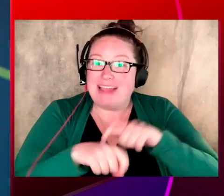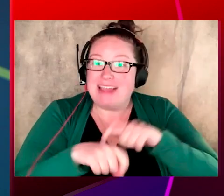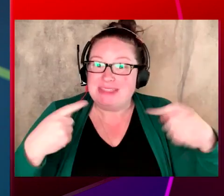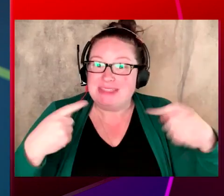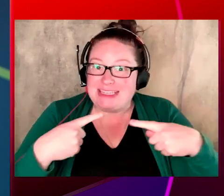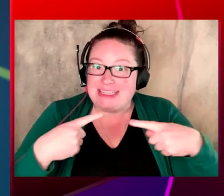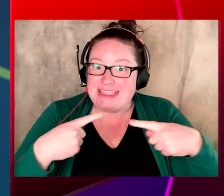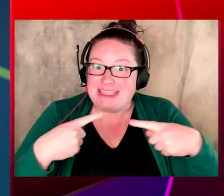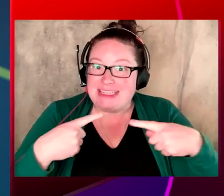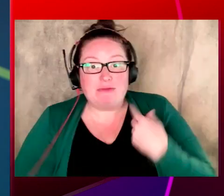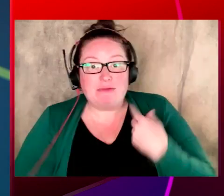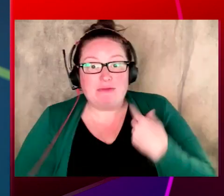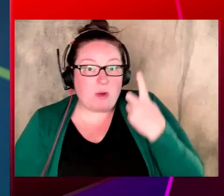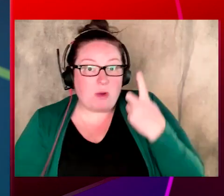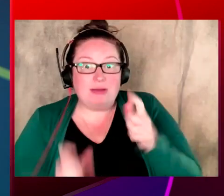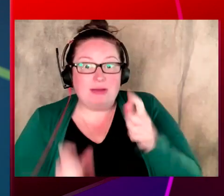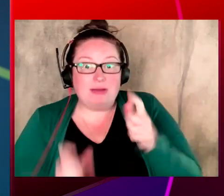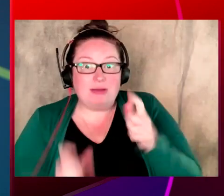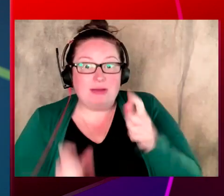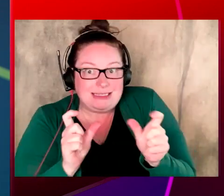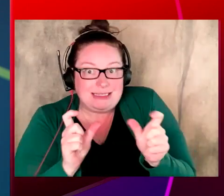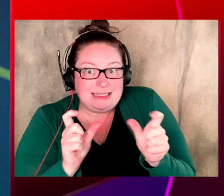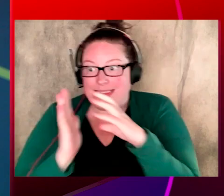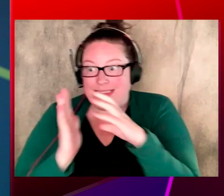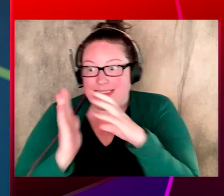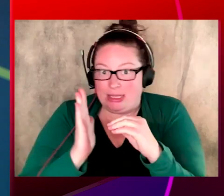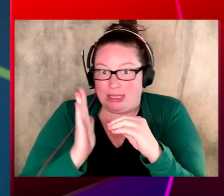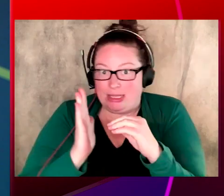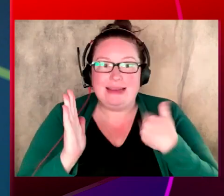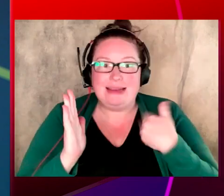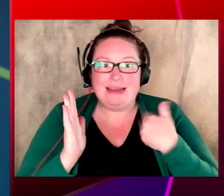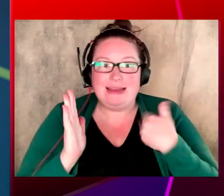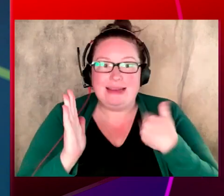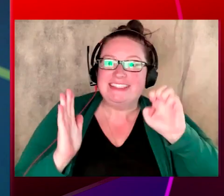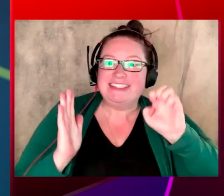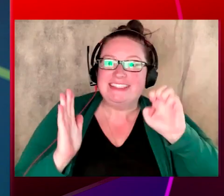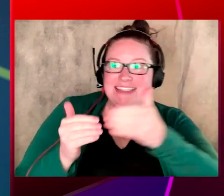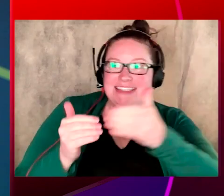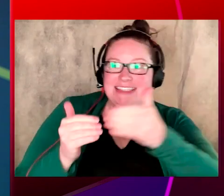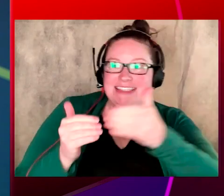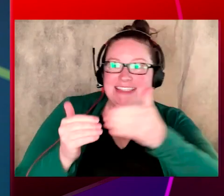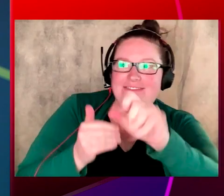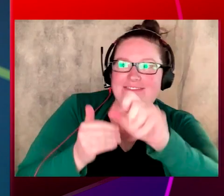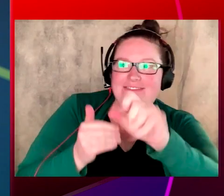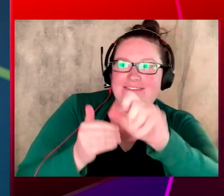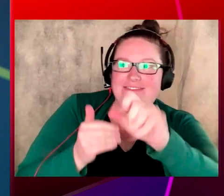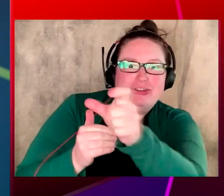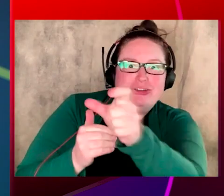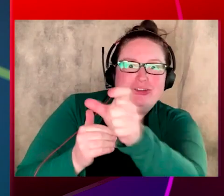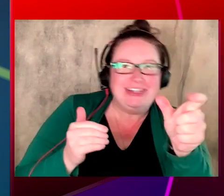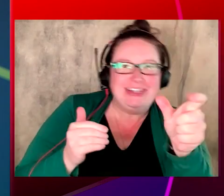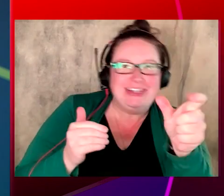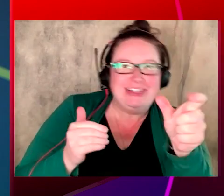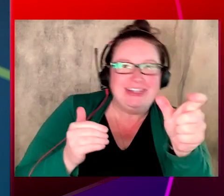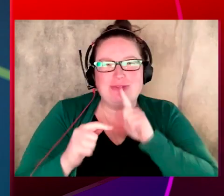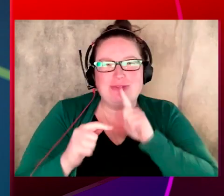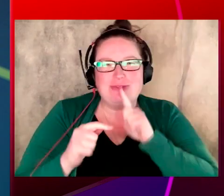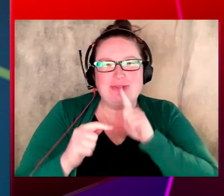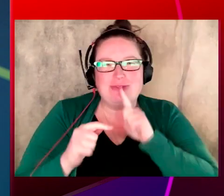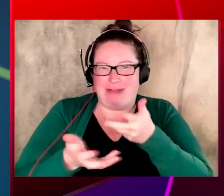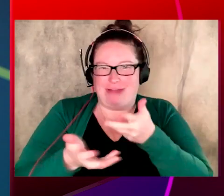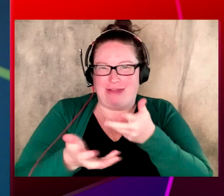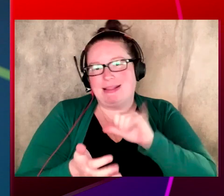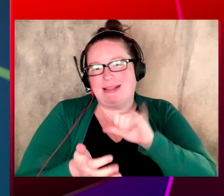one instance that's simulating and it's like 5 seconds ahead of another instance, those instances can't really interact, and that's not really what we're going for. We're going